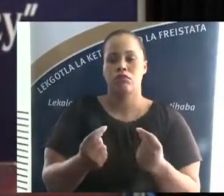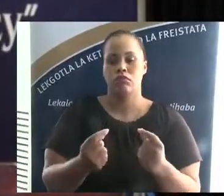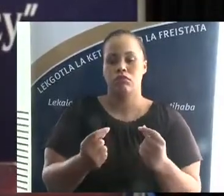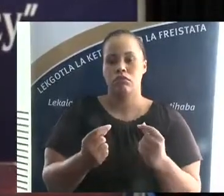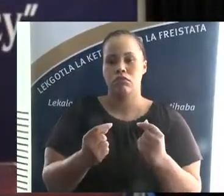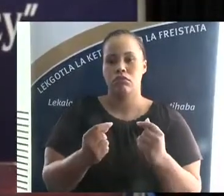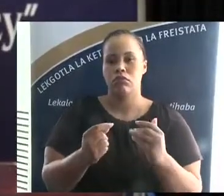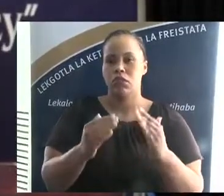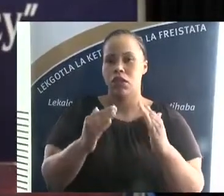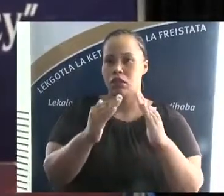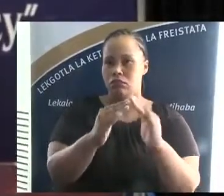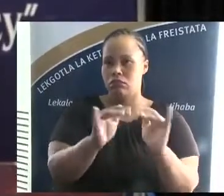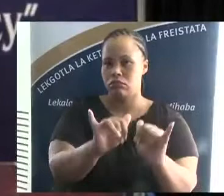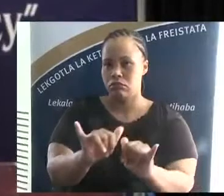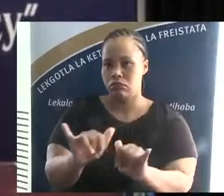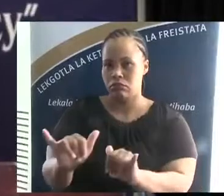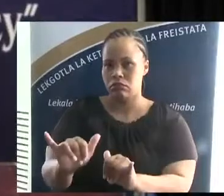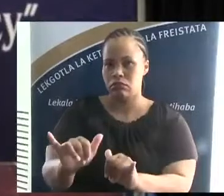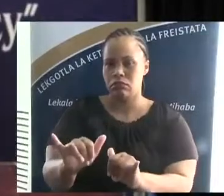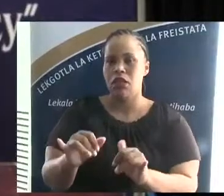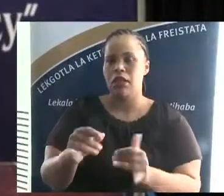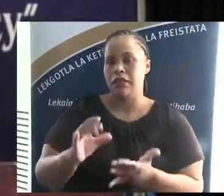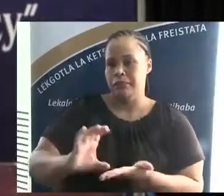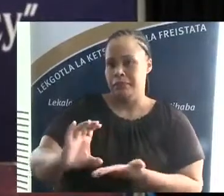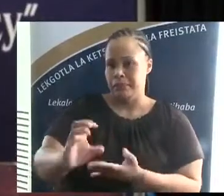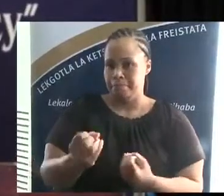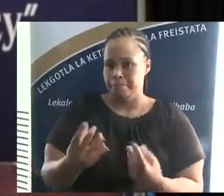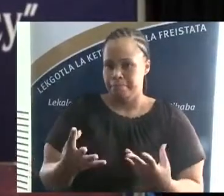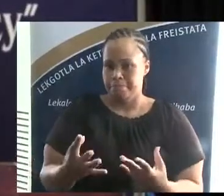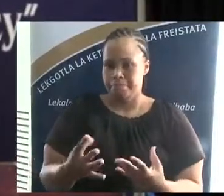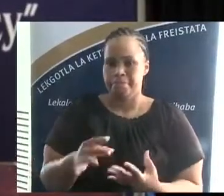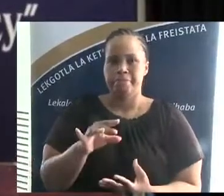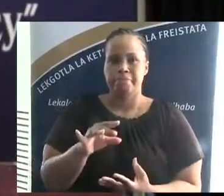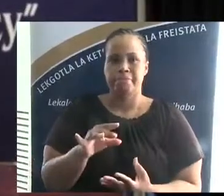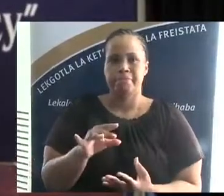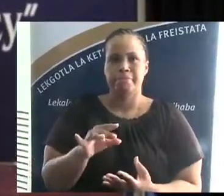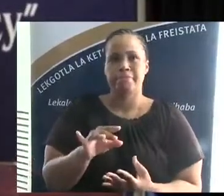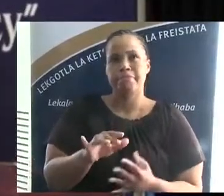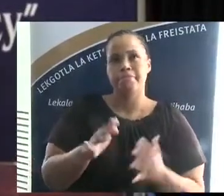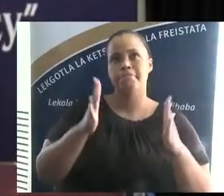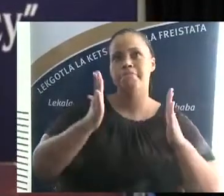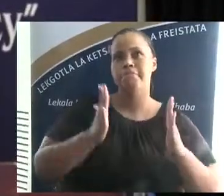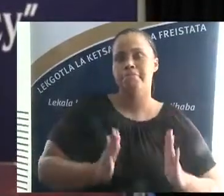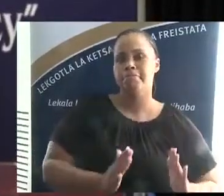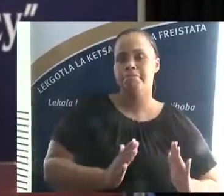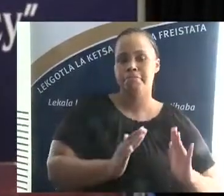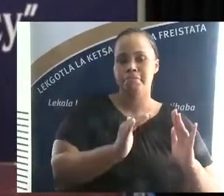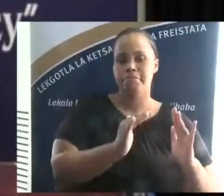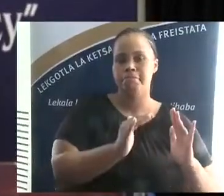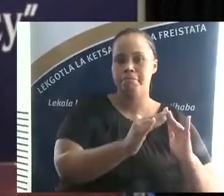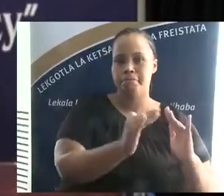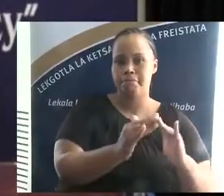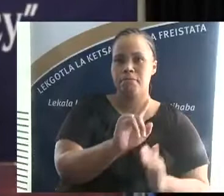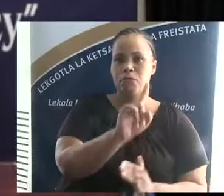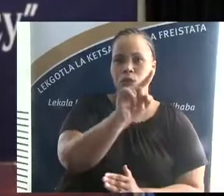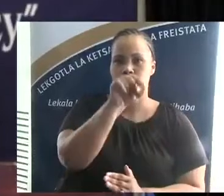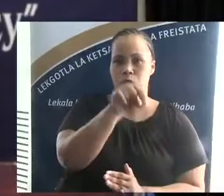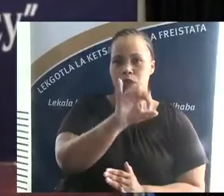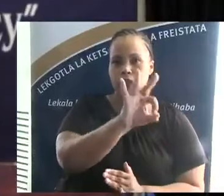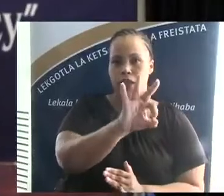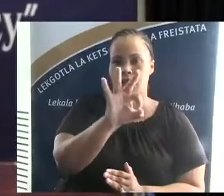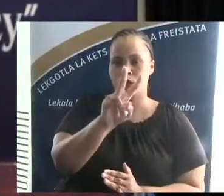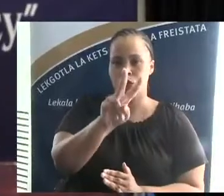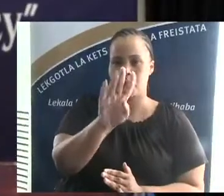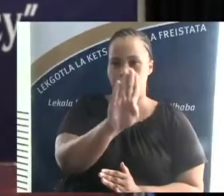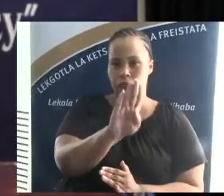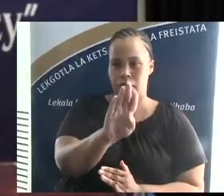in the province, and they are allocated as follows. Total allocations for human settlement is 1.332